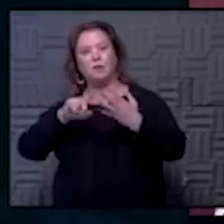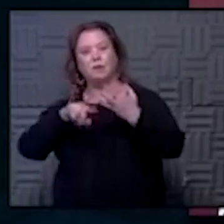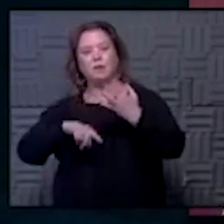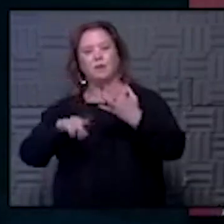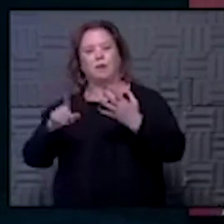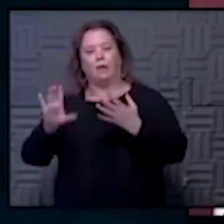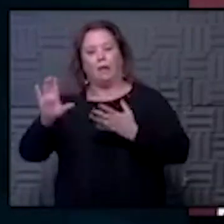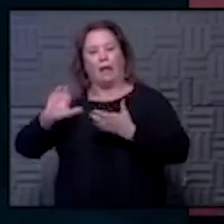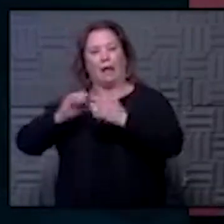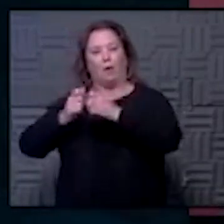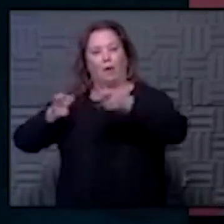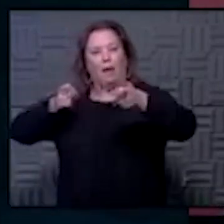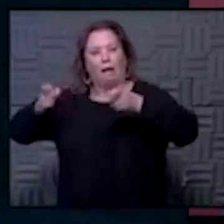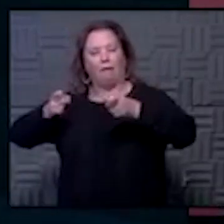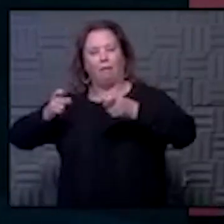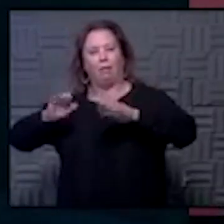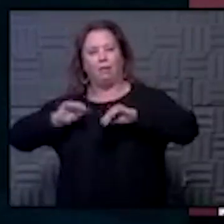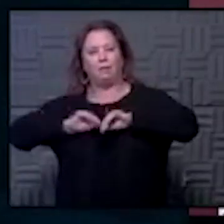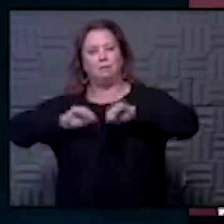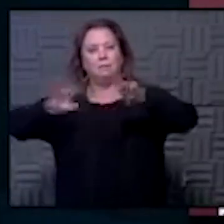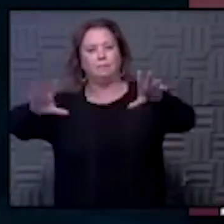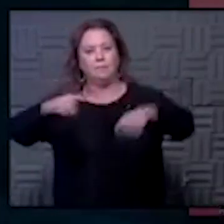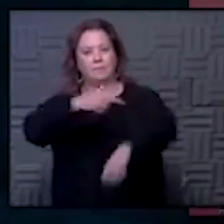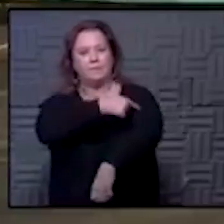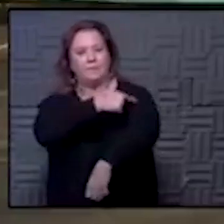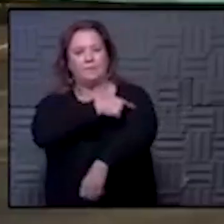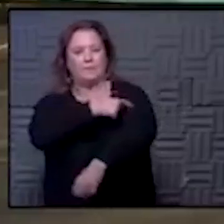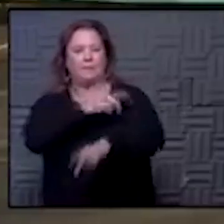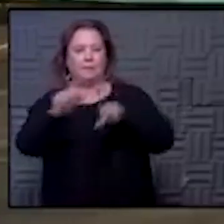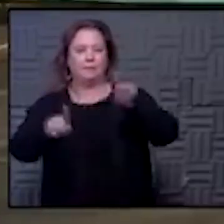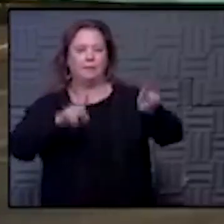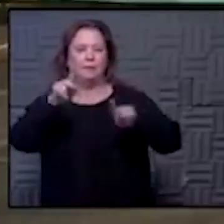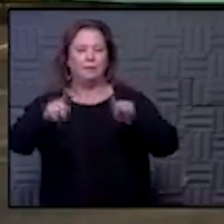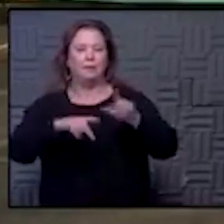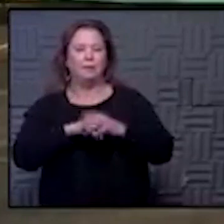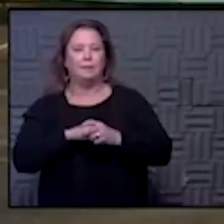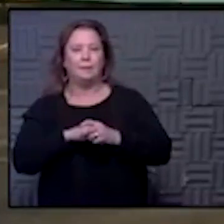pure logistics of getting a vaccine out into the public.